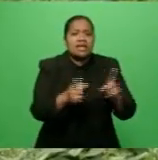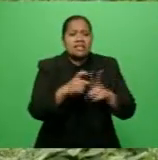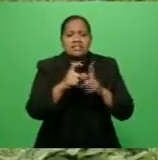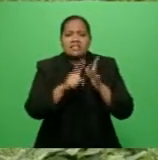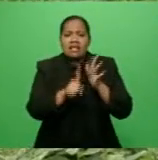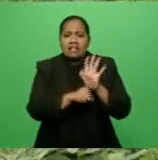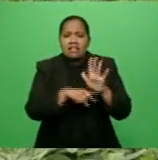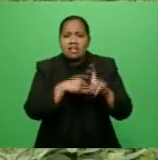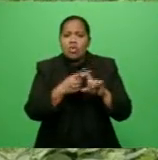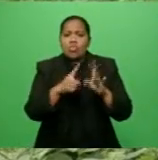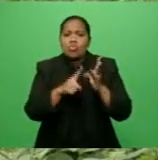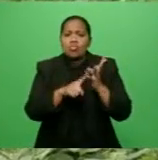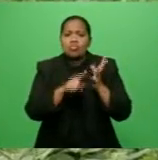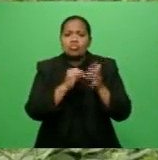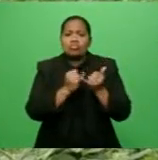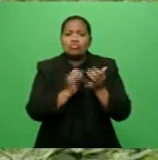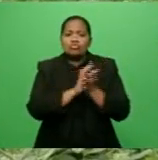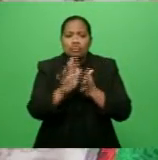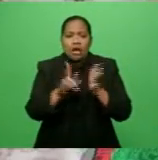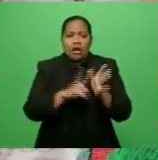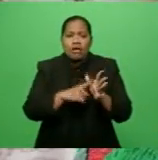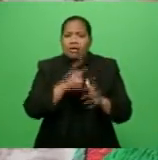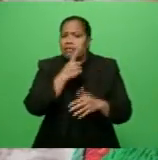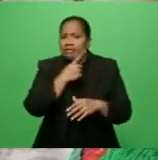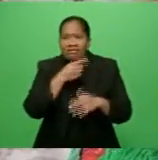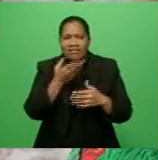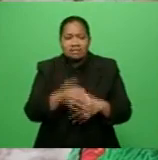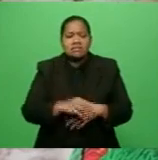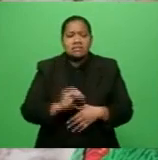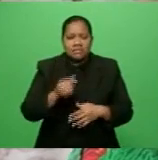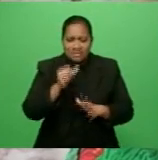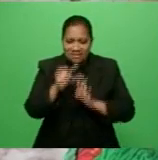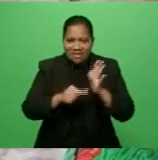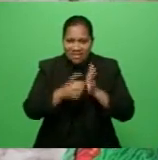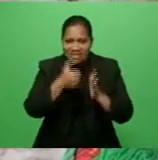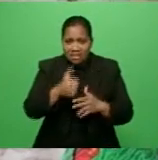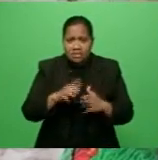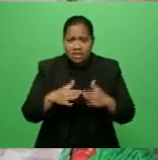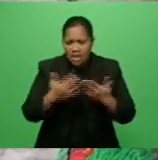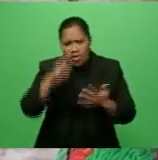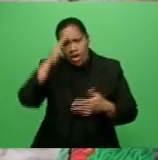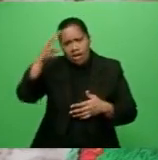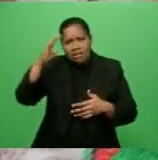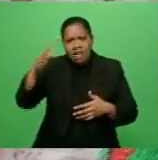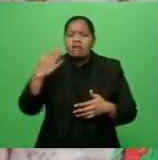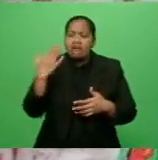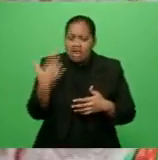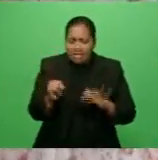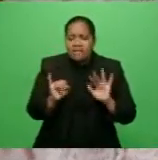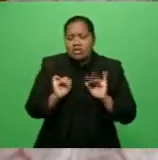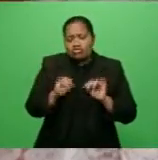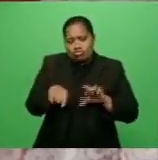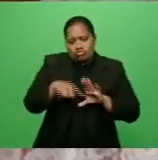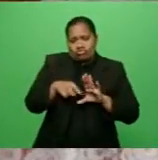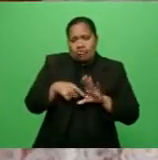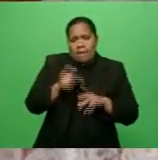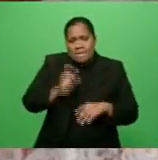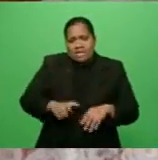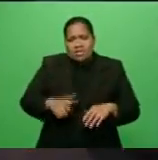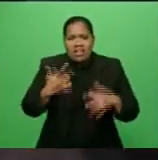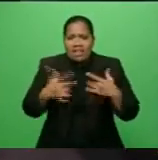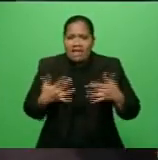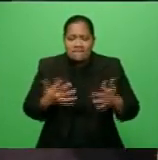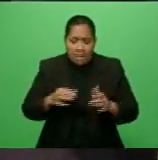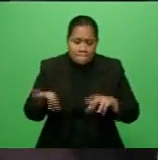she was just 6 years old. Even as an adult, Lata faced issues in her personal life. Married at the age of